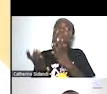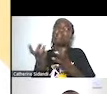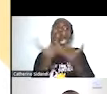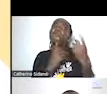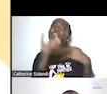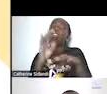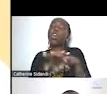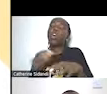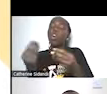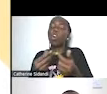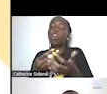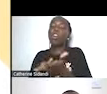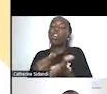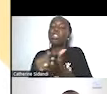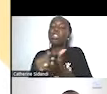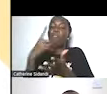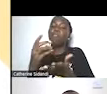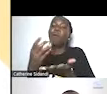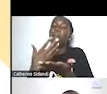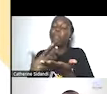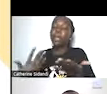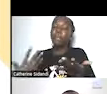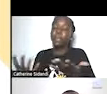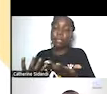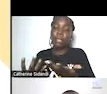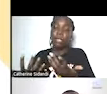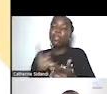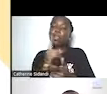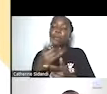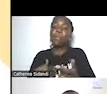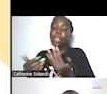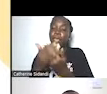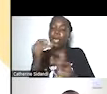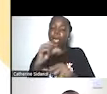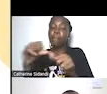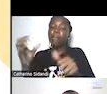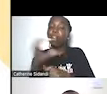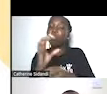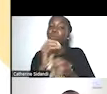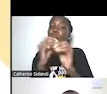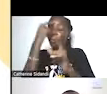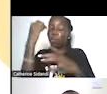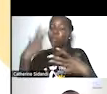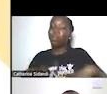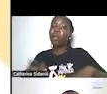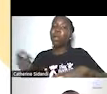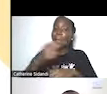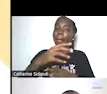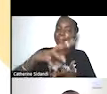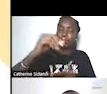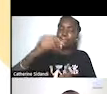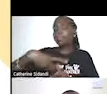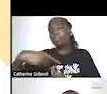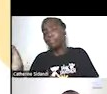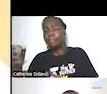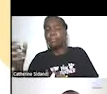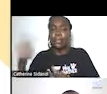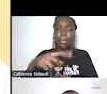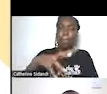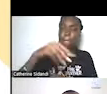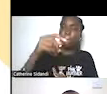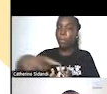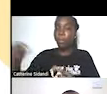product. So if I reduce my product price, then I don't care in terms of number of customers. People will always come and will take my revenue. So you get your models here that you